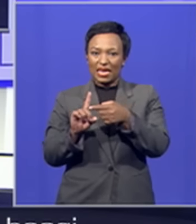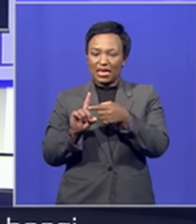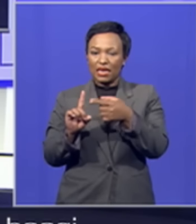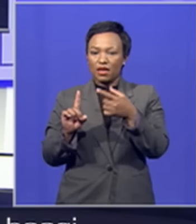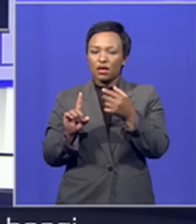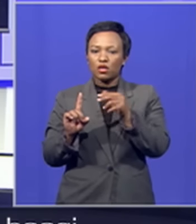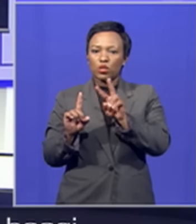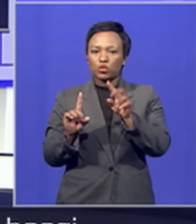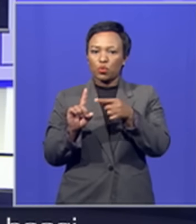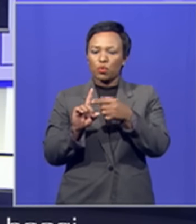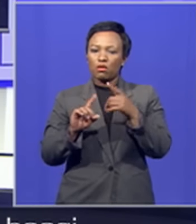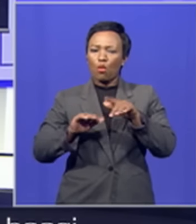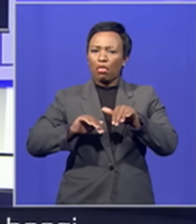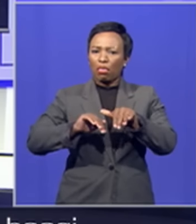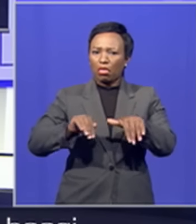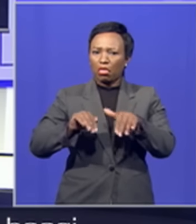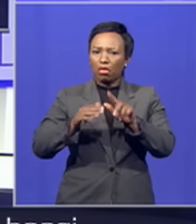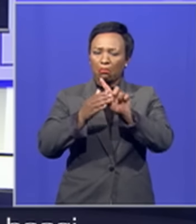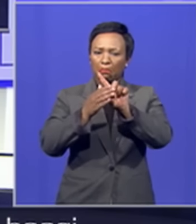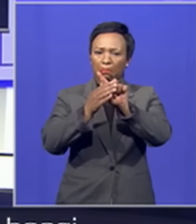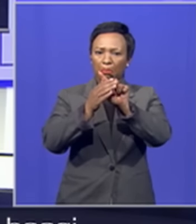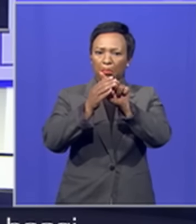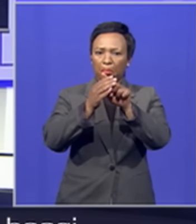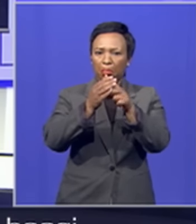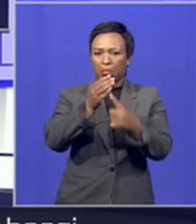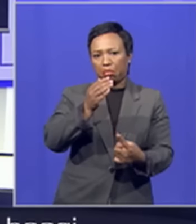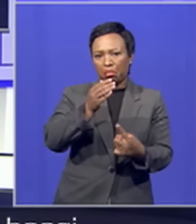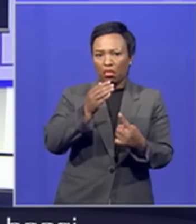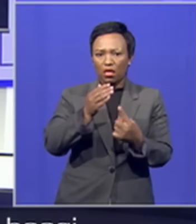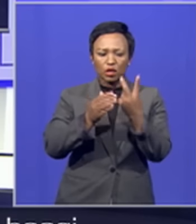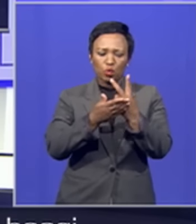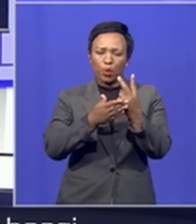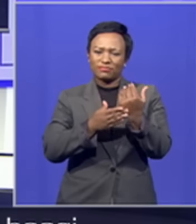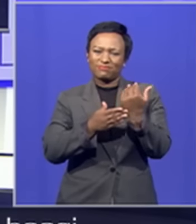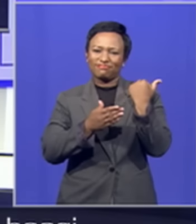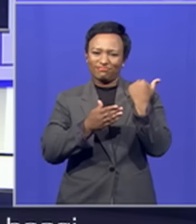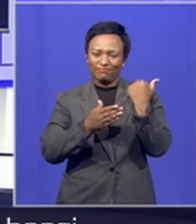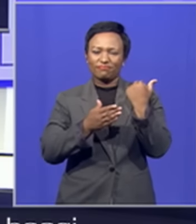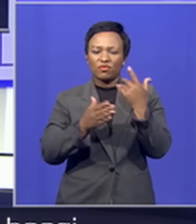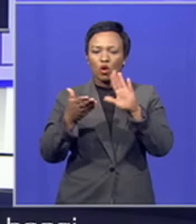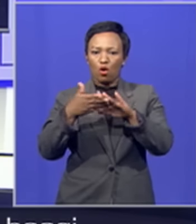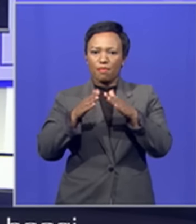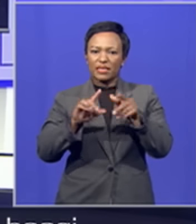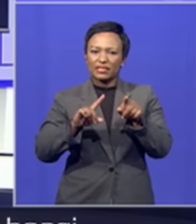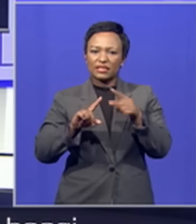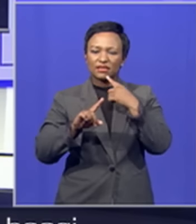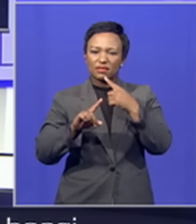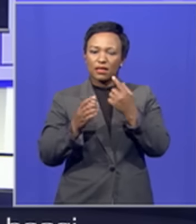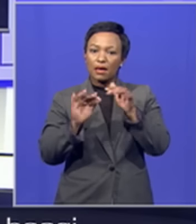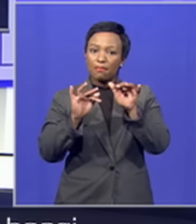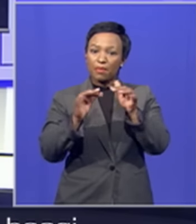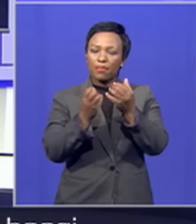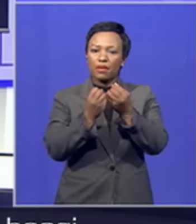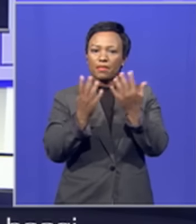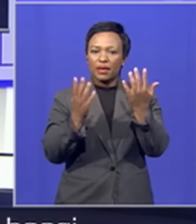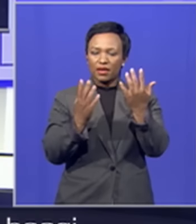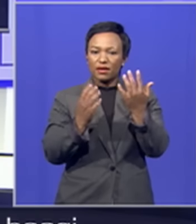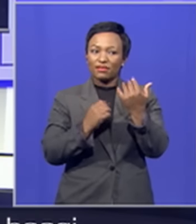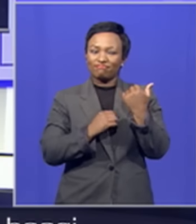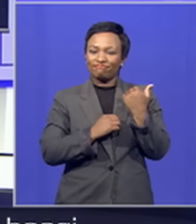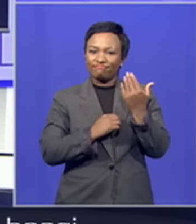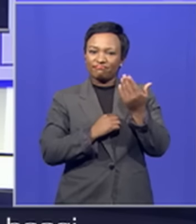fa a ne a thuma le ditsala tsa gagwe dibeke di le 2 tse di fitileng. Baagi ba bega gore go nwetse batho ba le 50